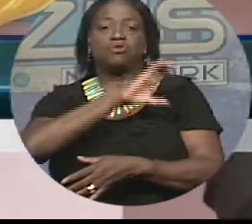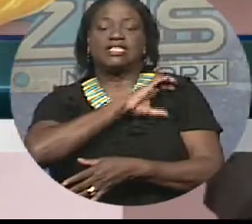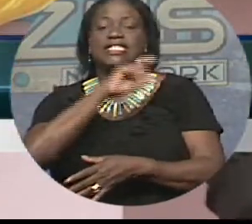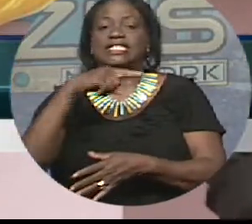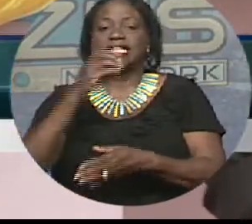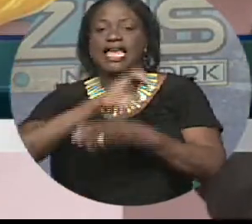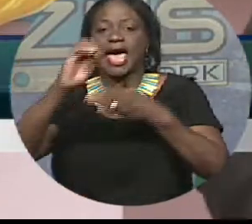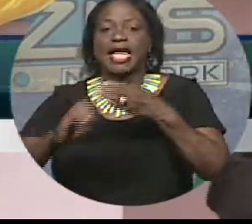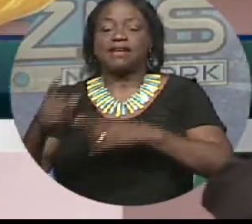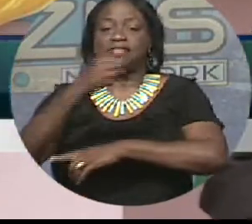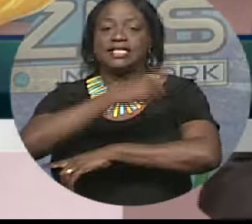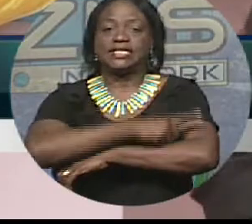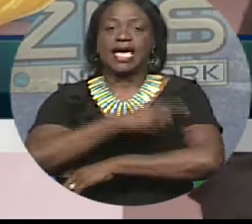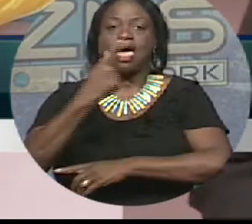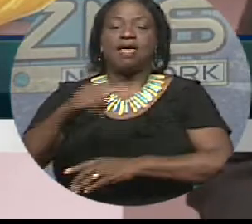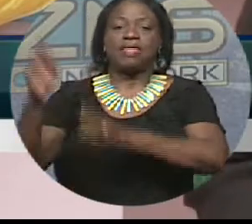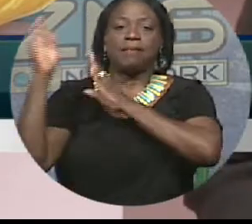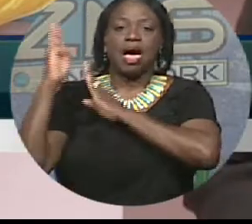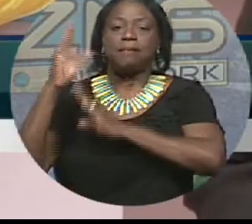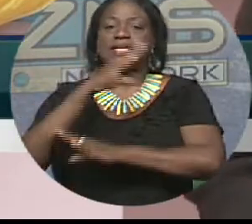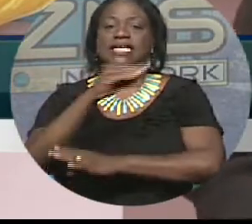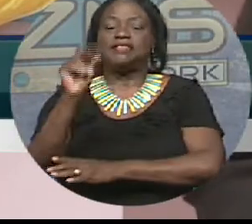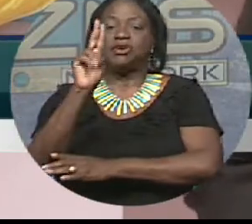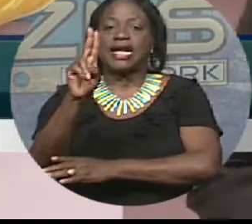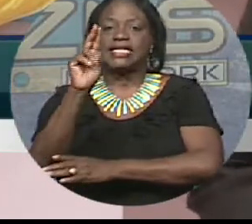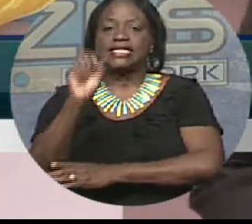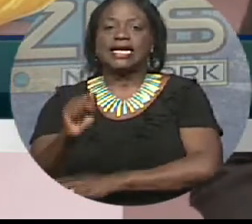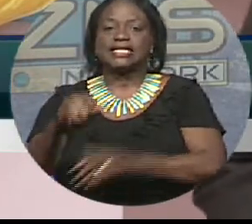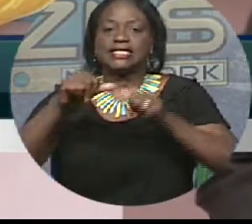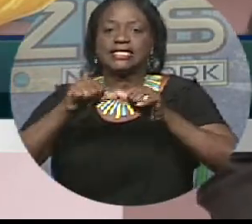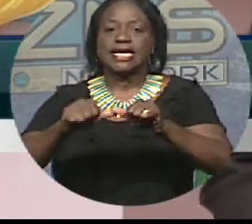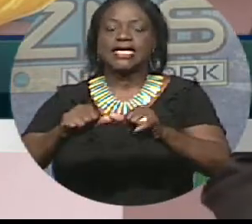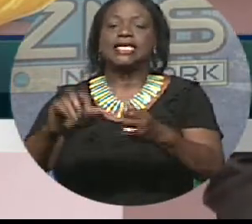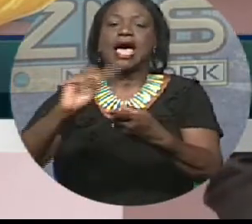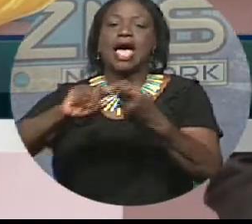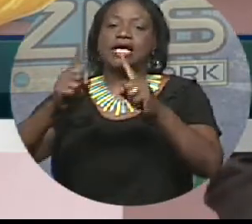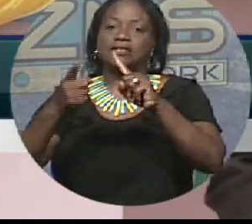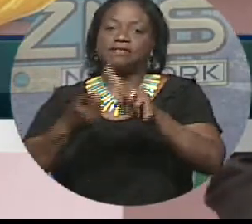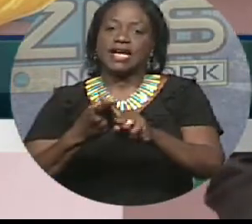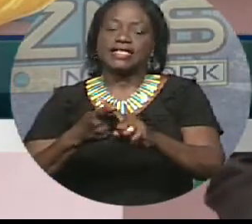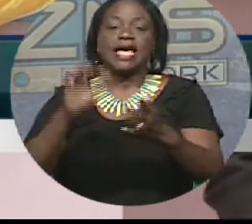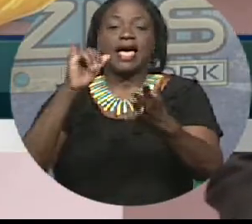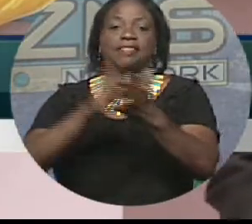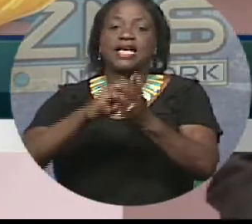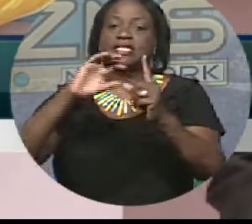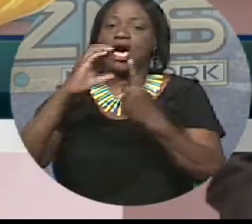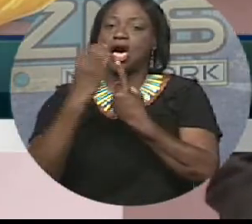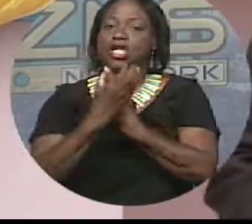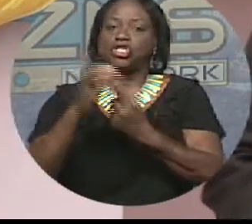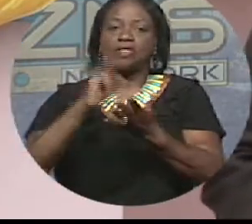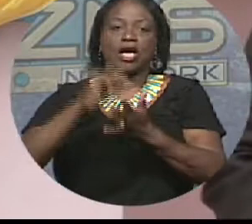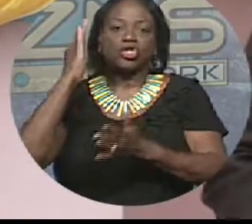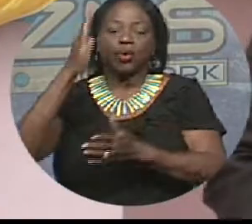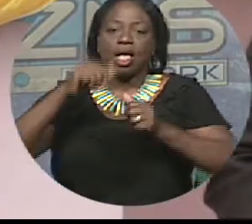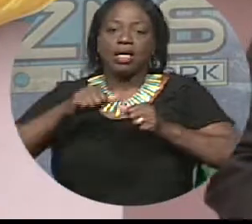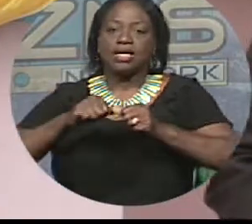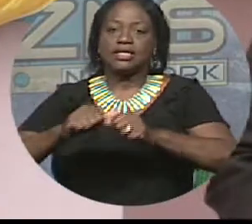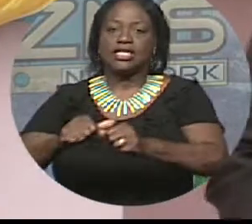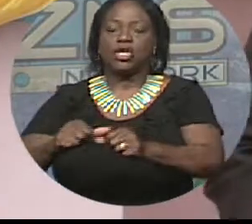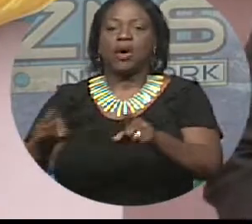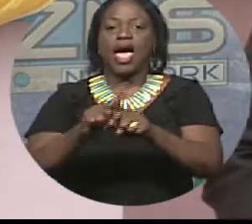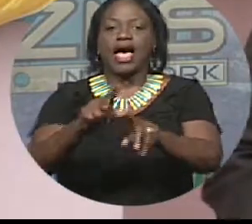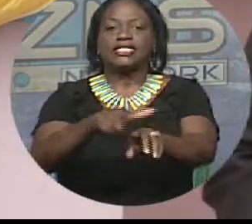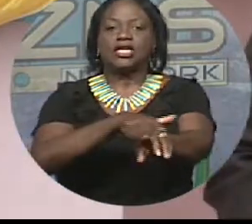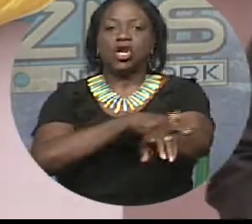simply is the fact that the Bahamas and the United States remain friends. And that's a culture, he says, that will continue as long as he's at